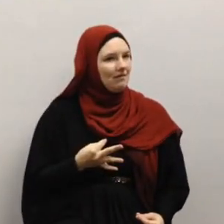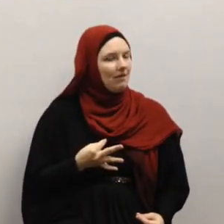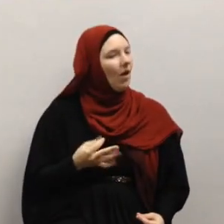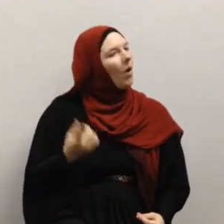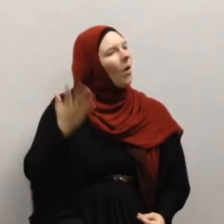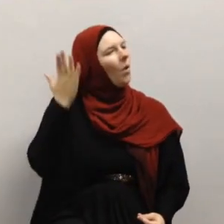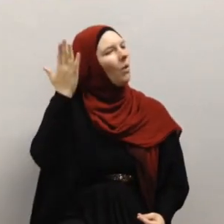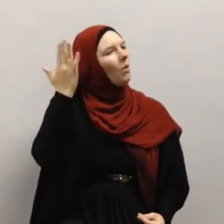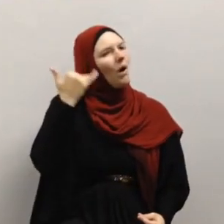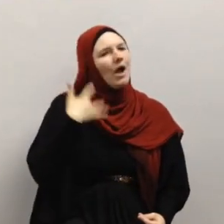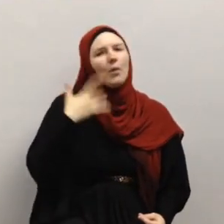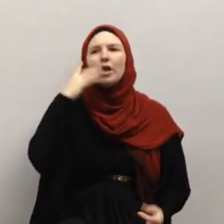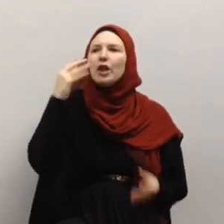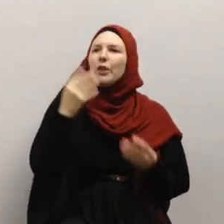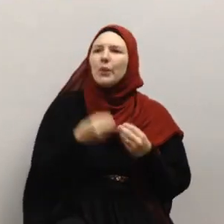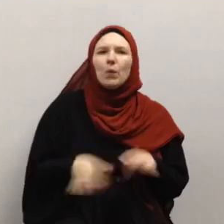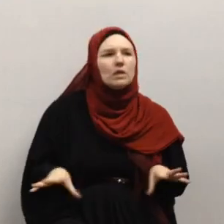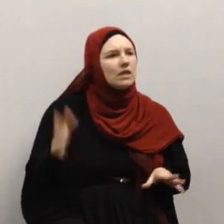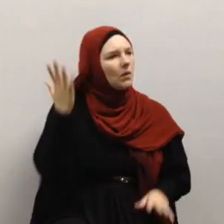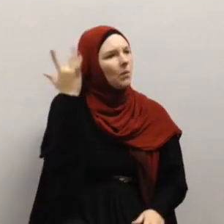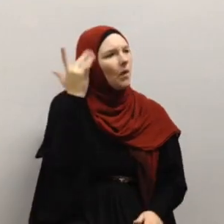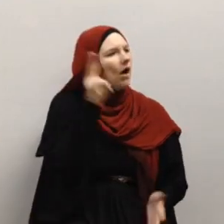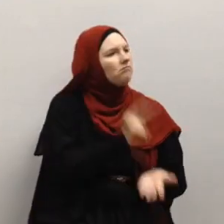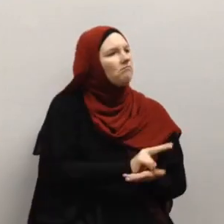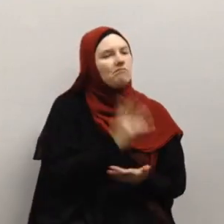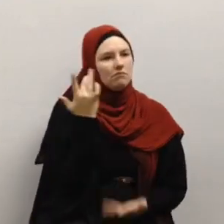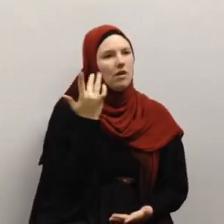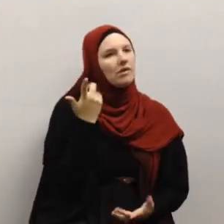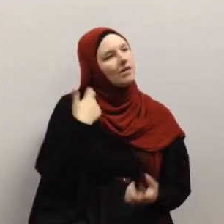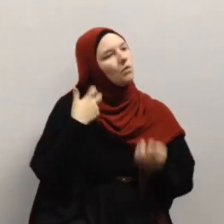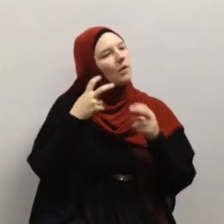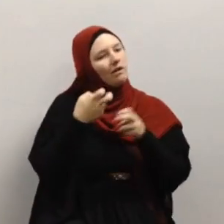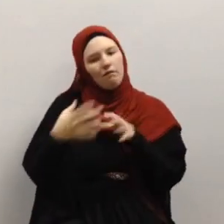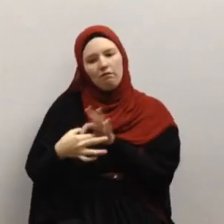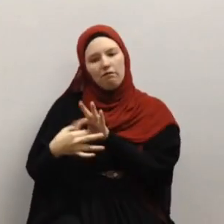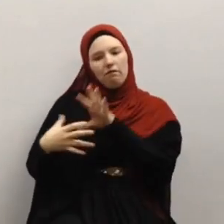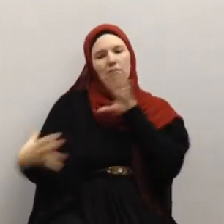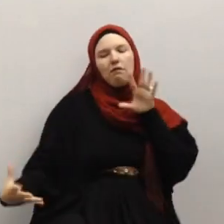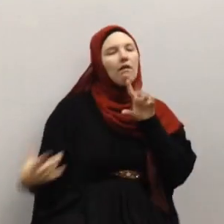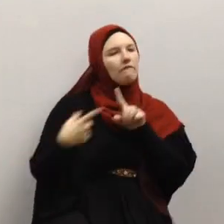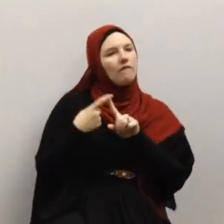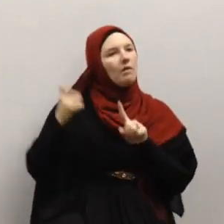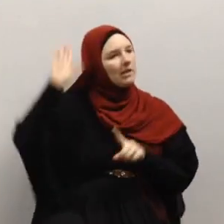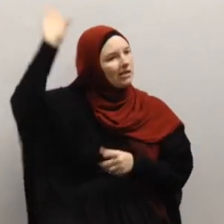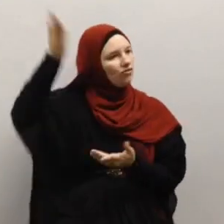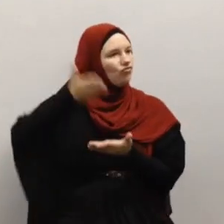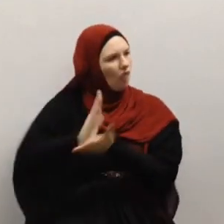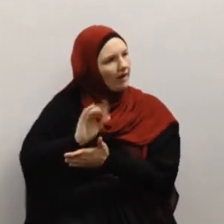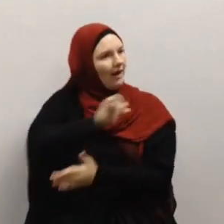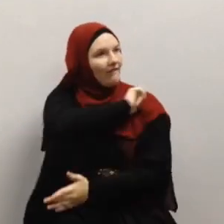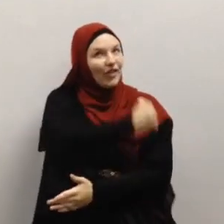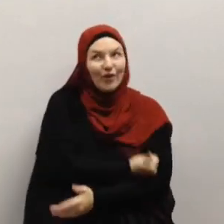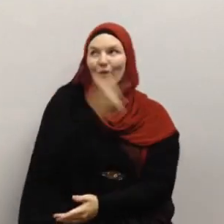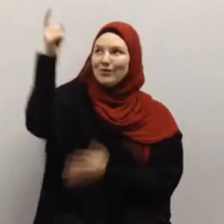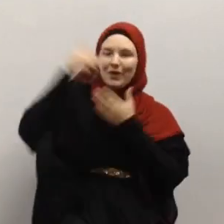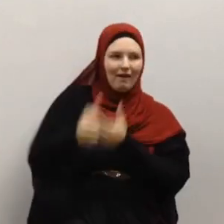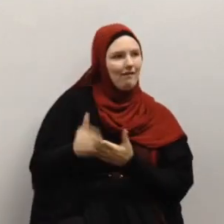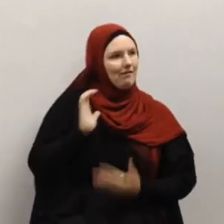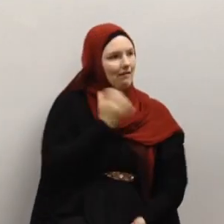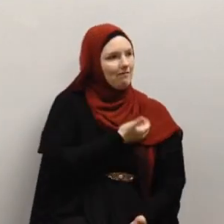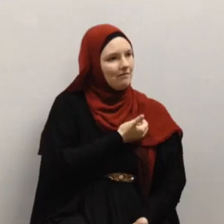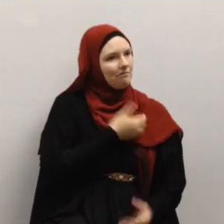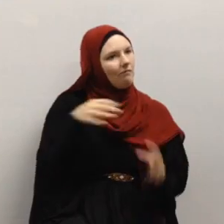have divorced Allah from His right and authority to guide us. Why are we in a